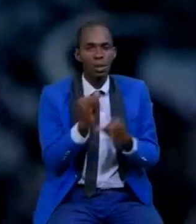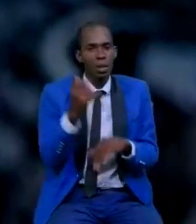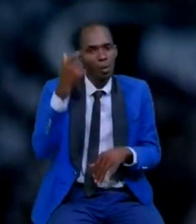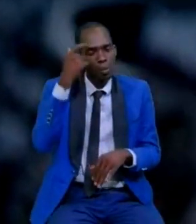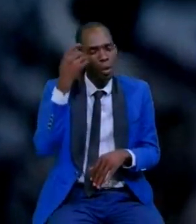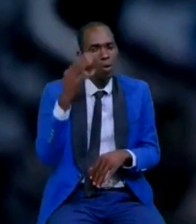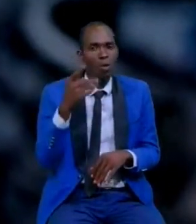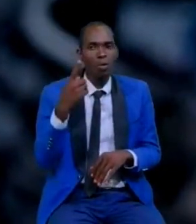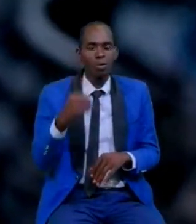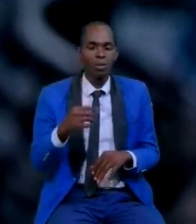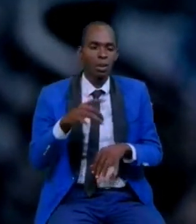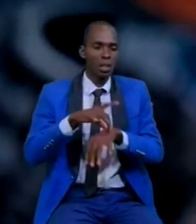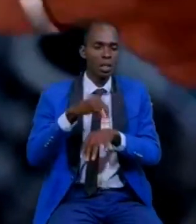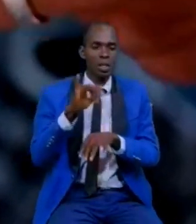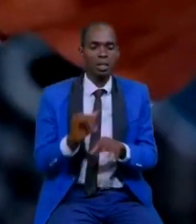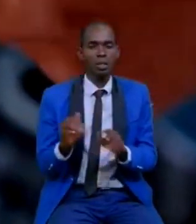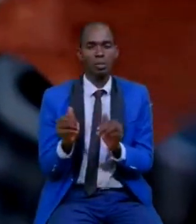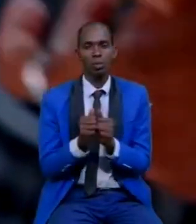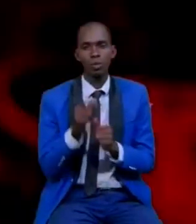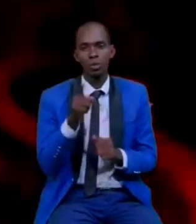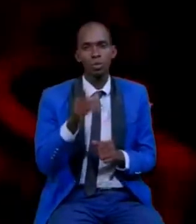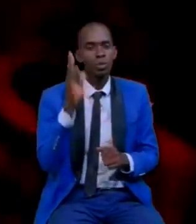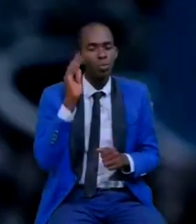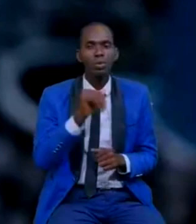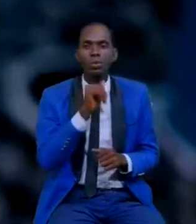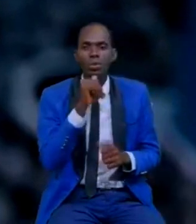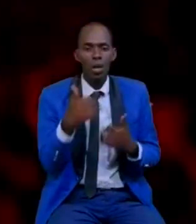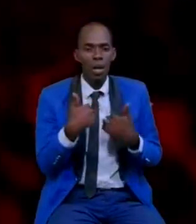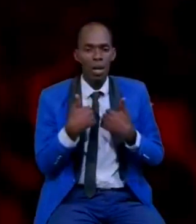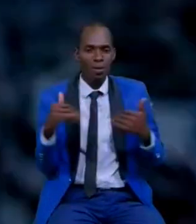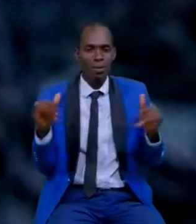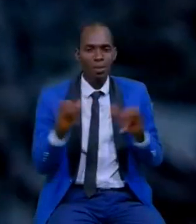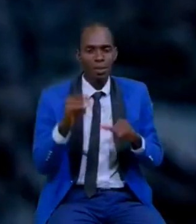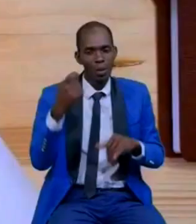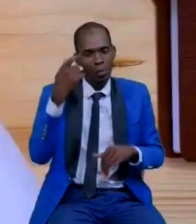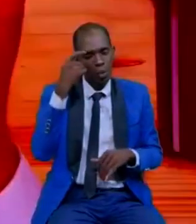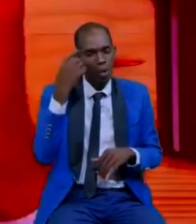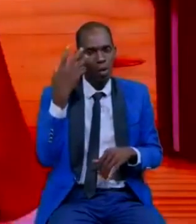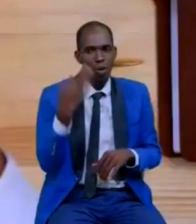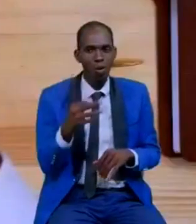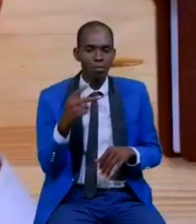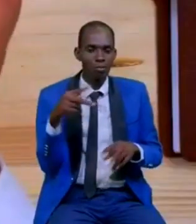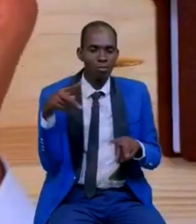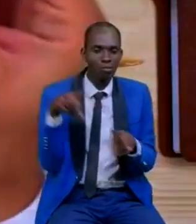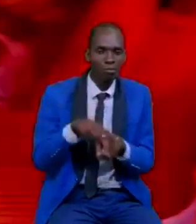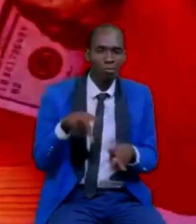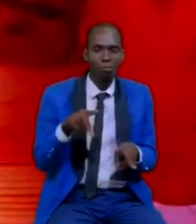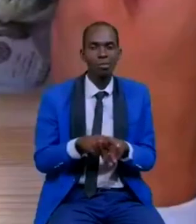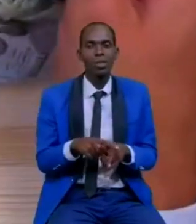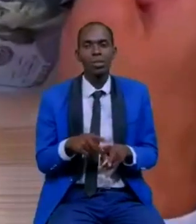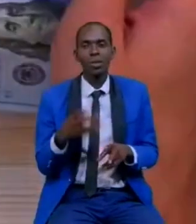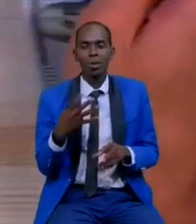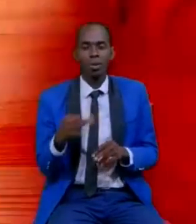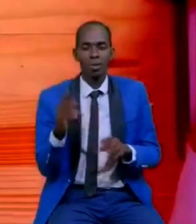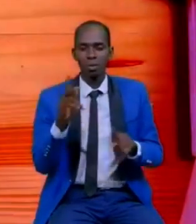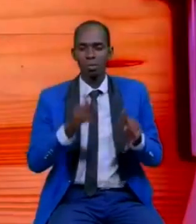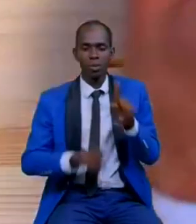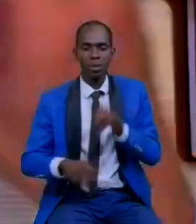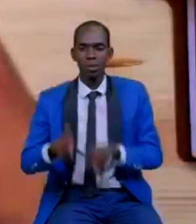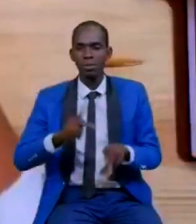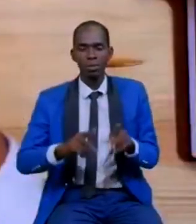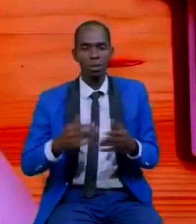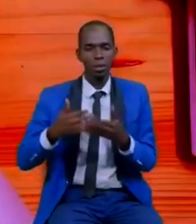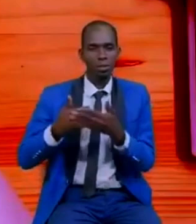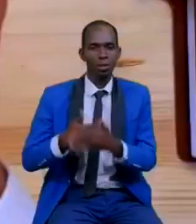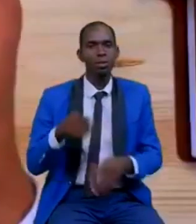with you. You will not take the mindset of a fraudulent commercial person with you. You